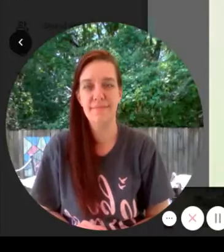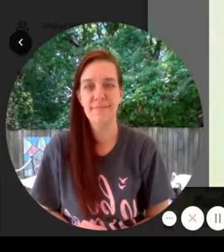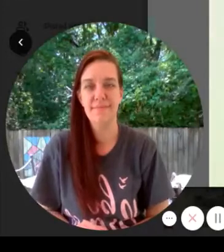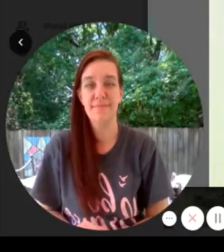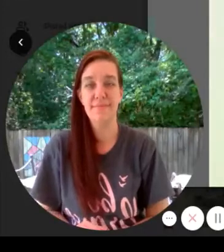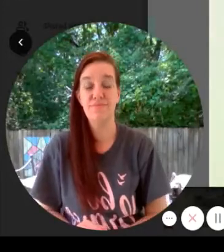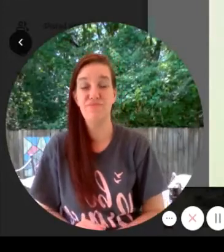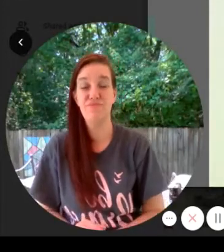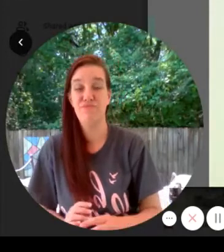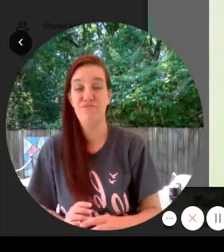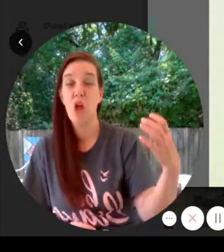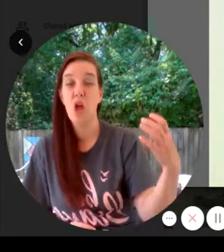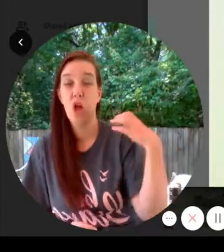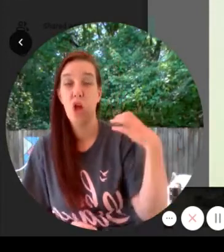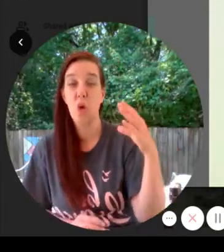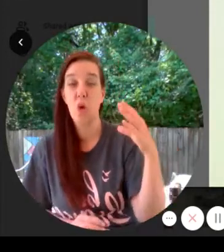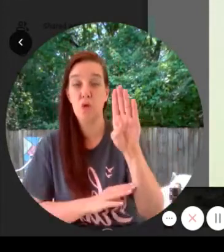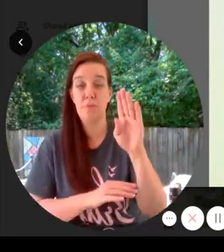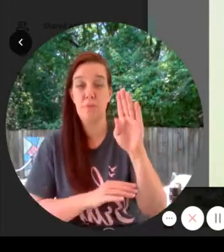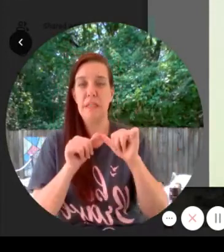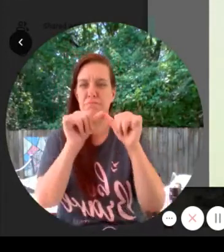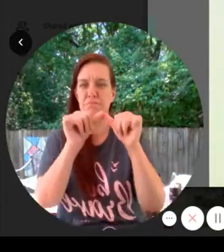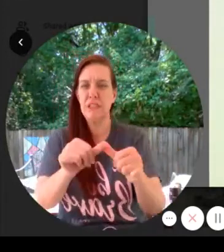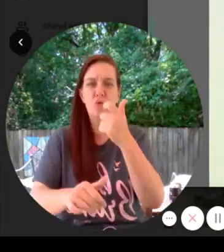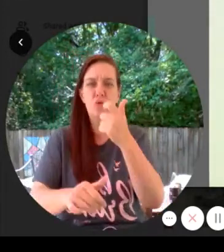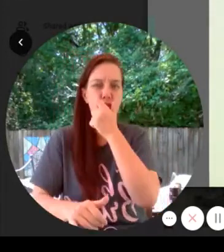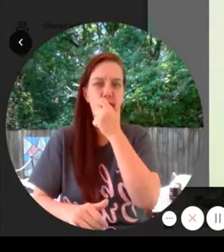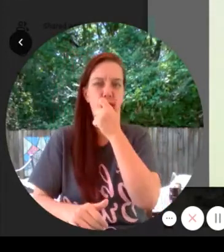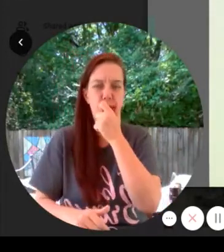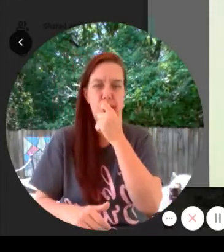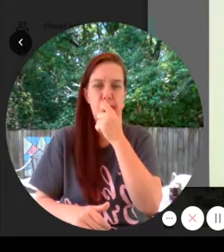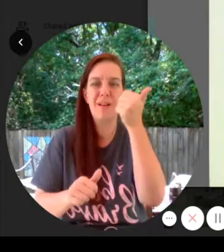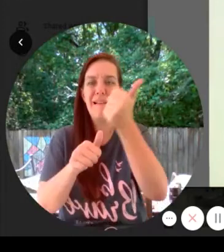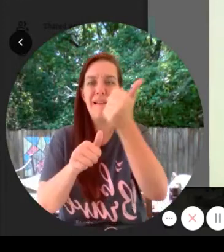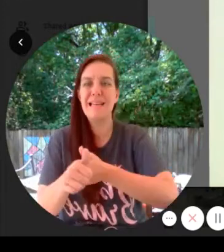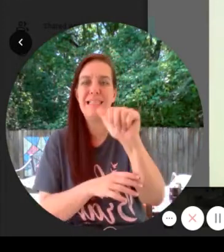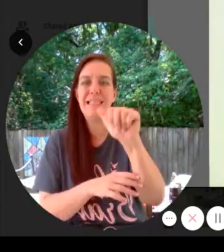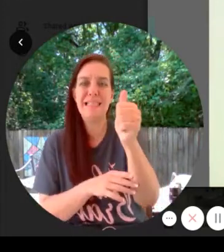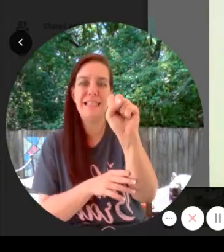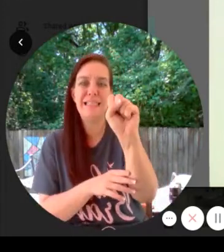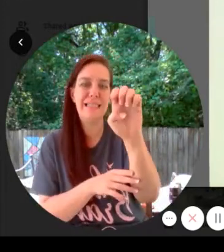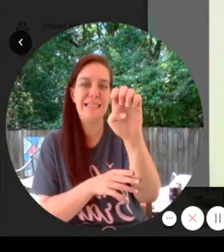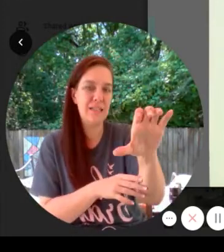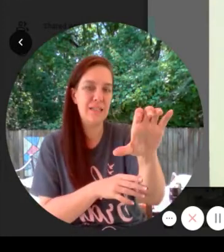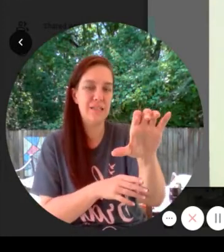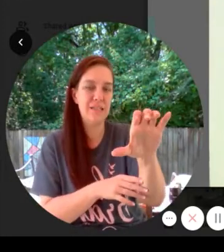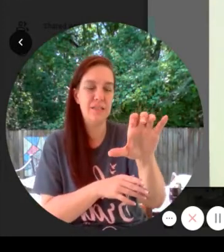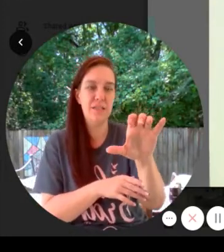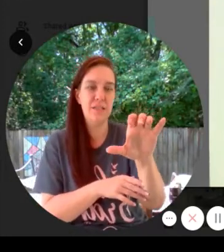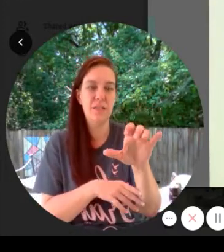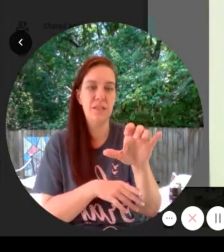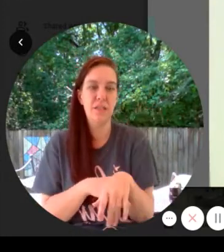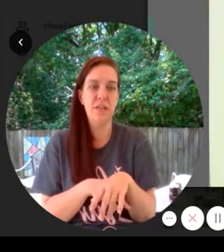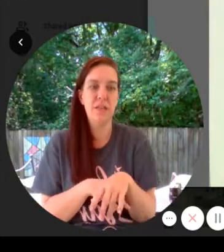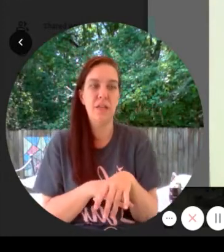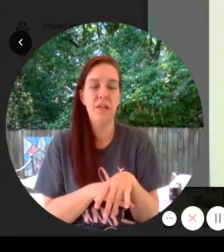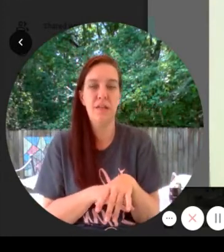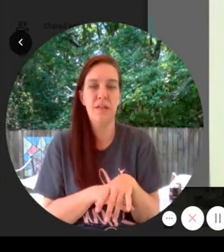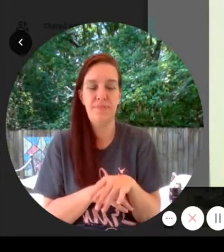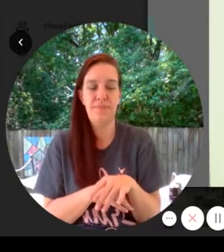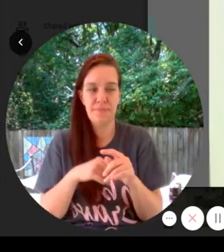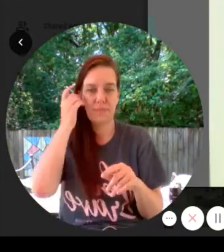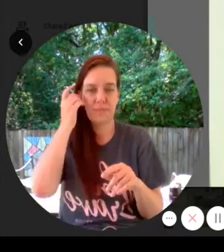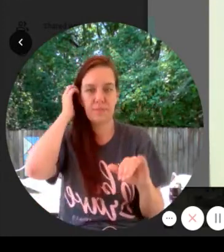Coach B continued blowing his whistle every 10 seconds as the stragglers poured